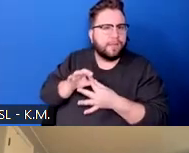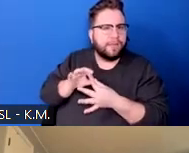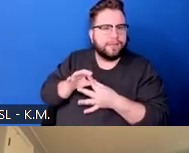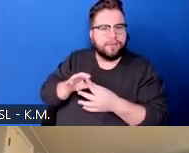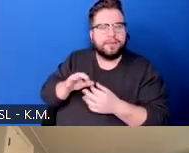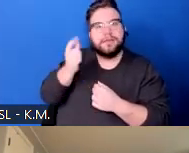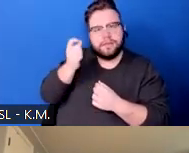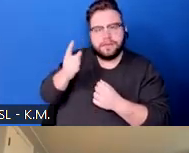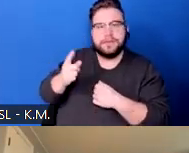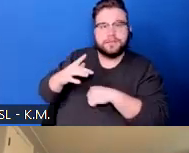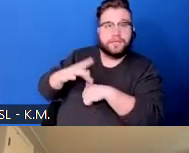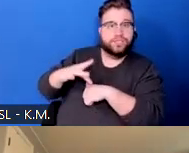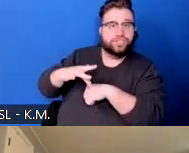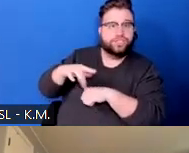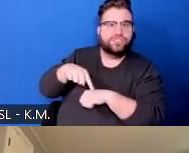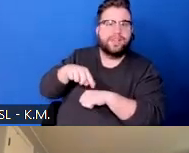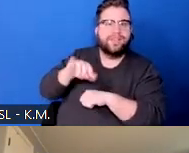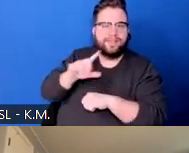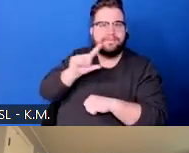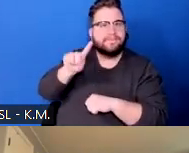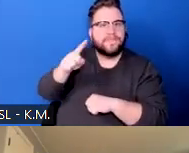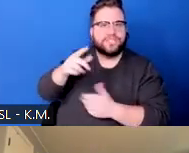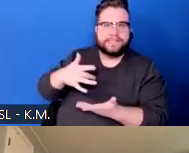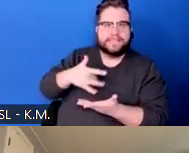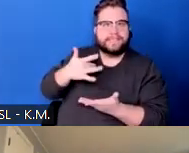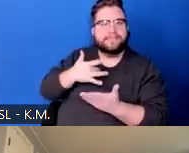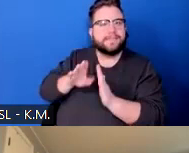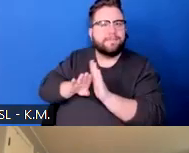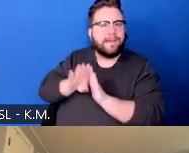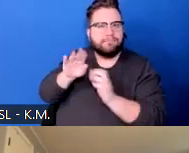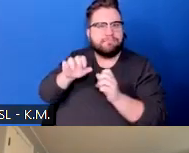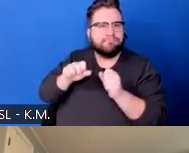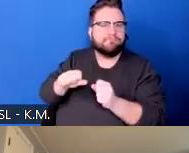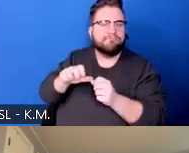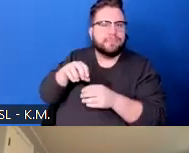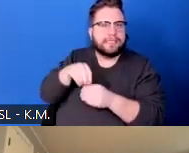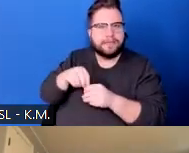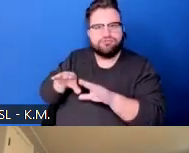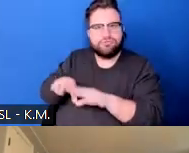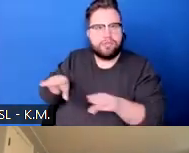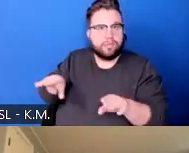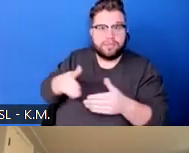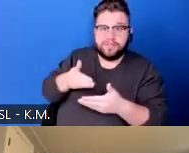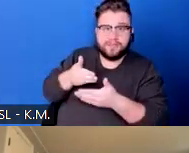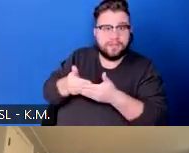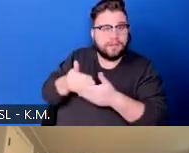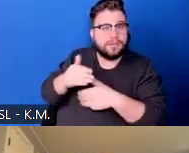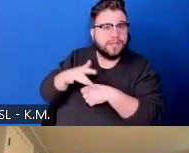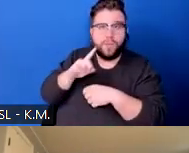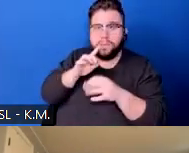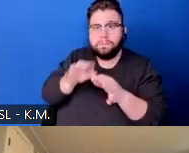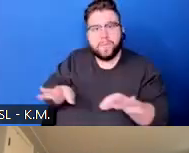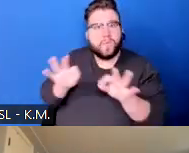in a child, and it plays a really critical role in bonding between a child and their caregiver. Touch is also really important